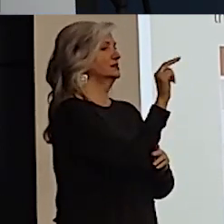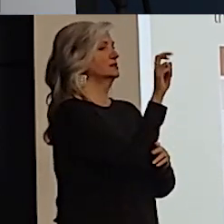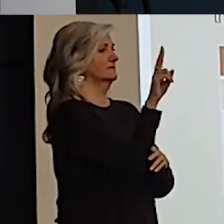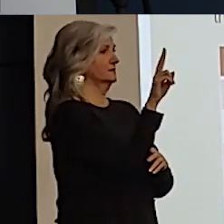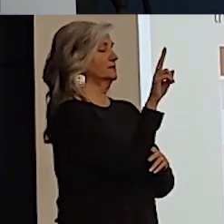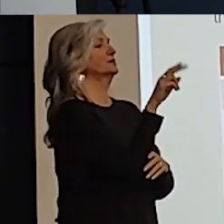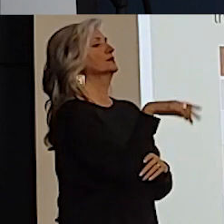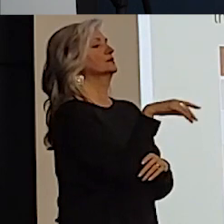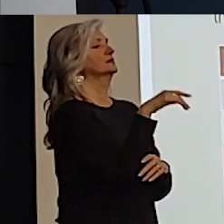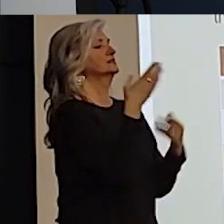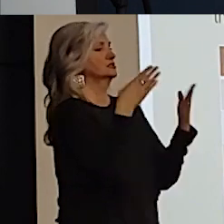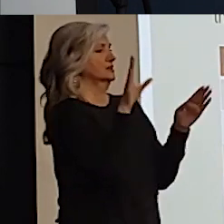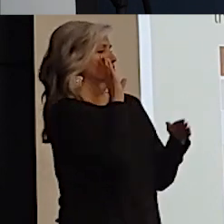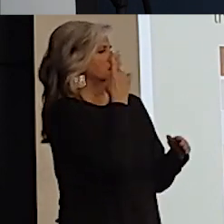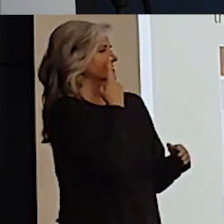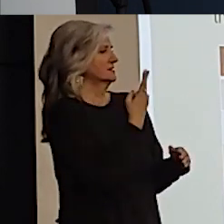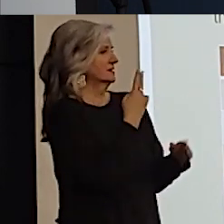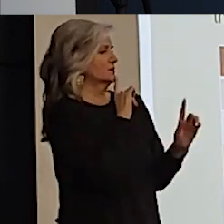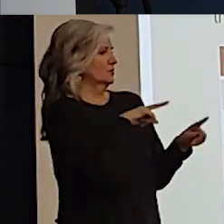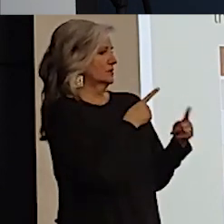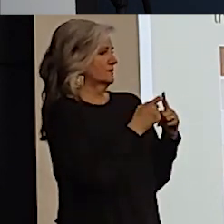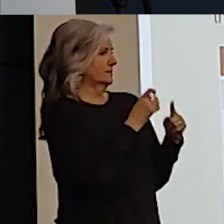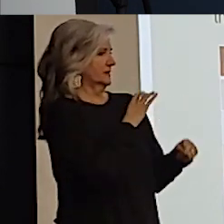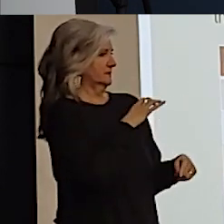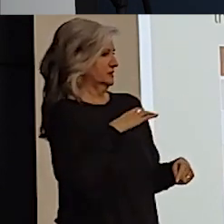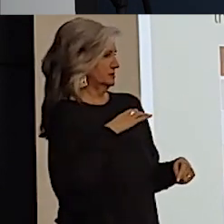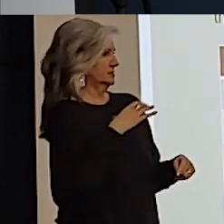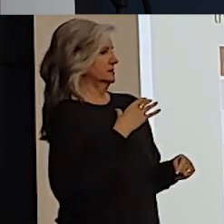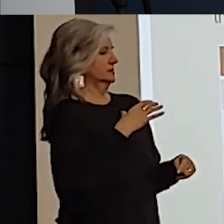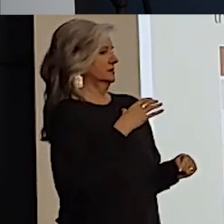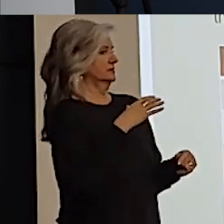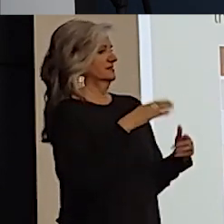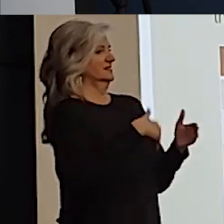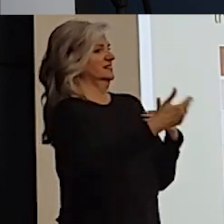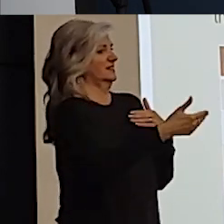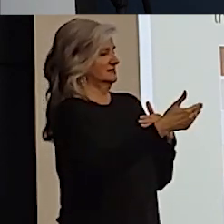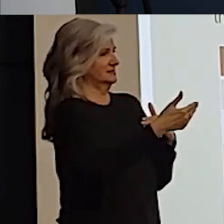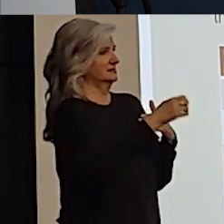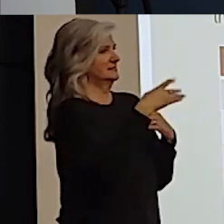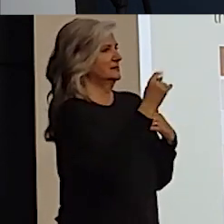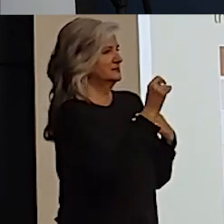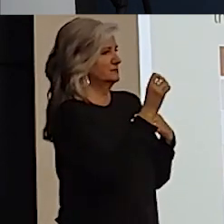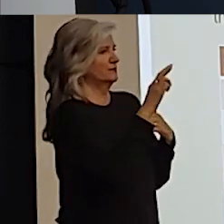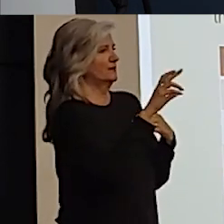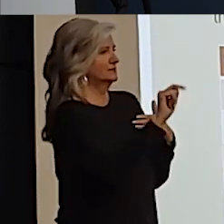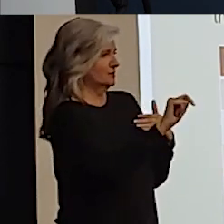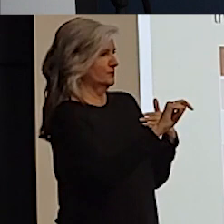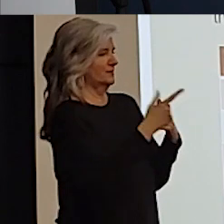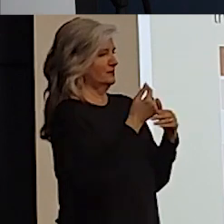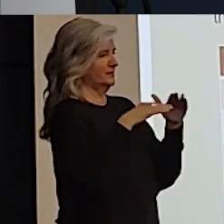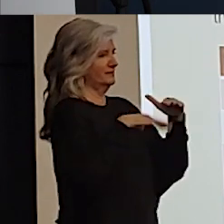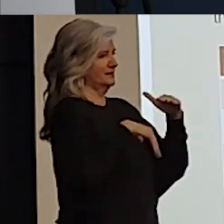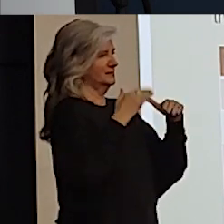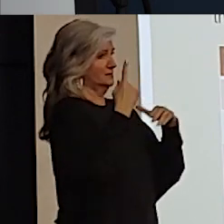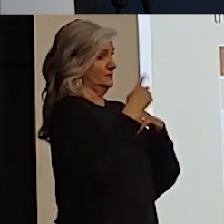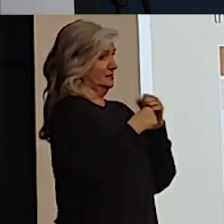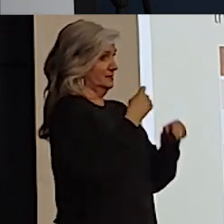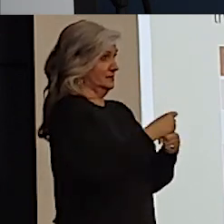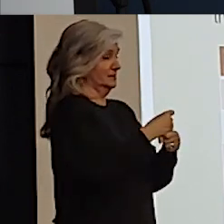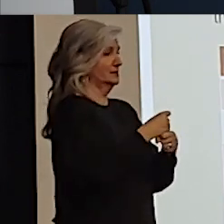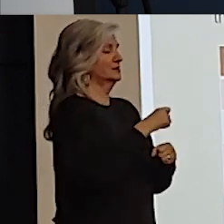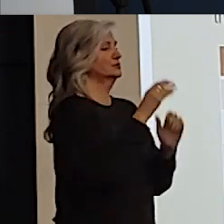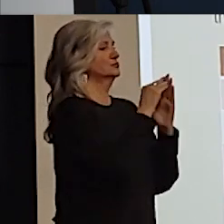November. You're generally going to see an order from the commission the following September, October, a little less than a year. Tracker proceedings